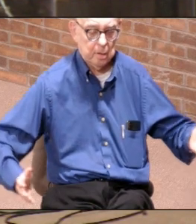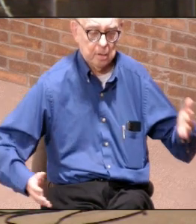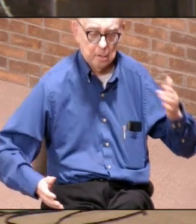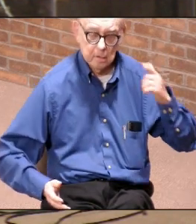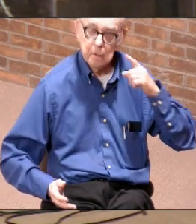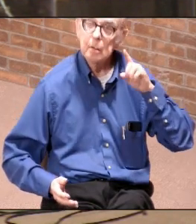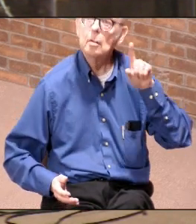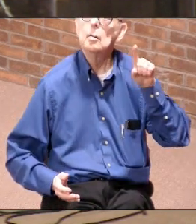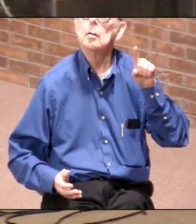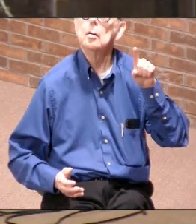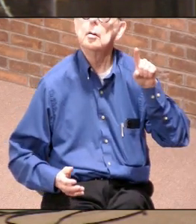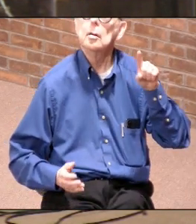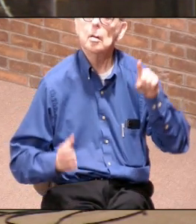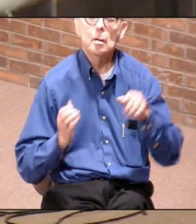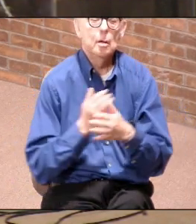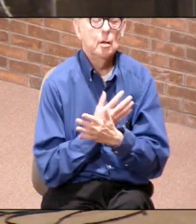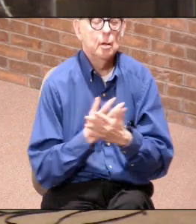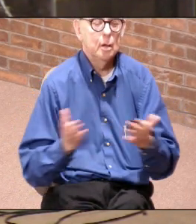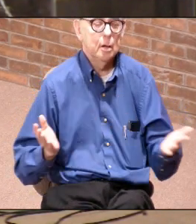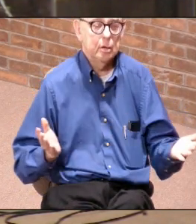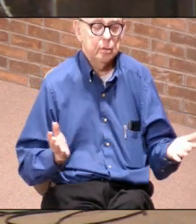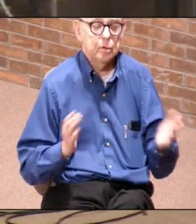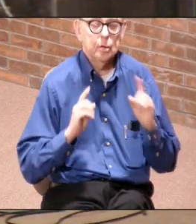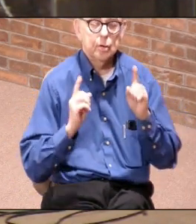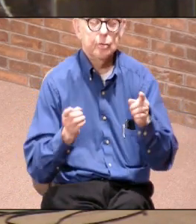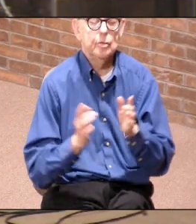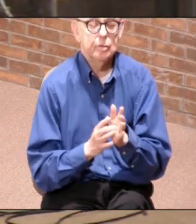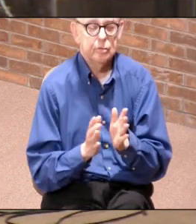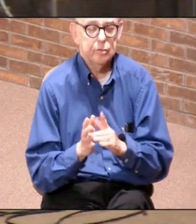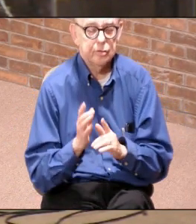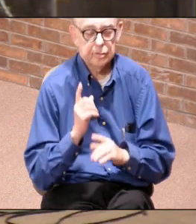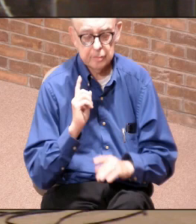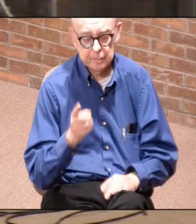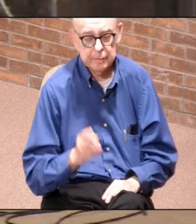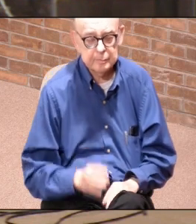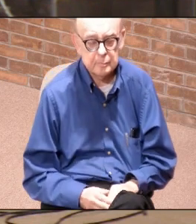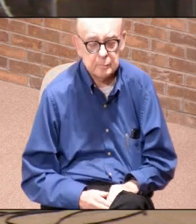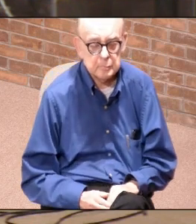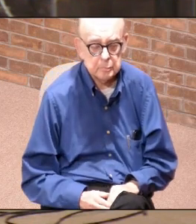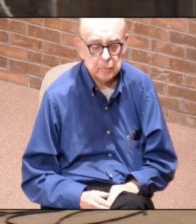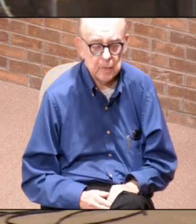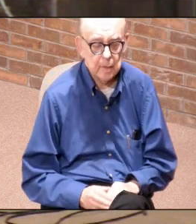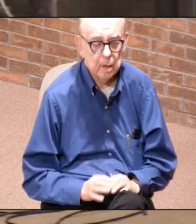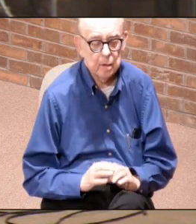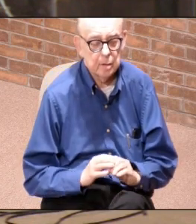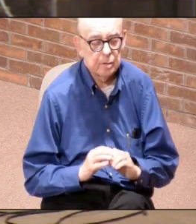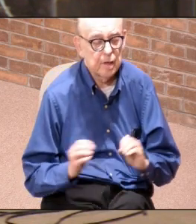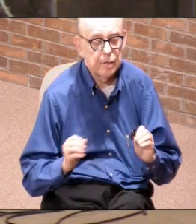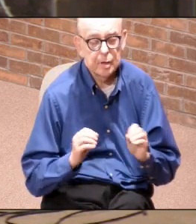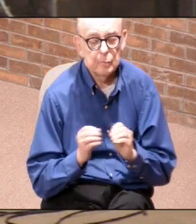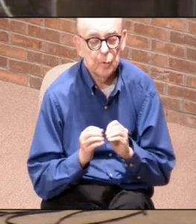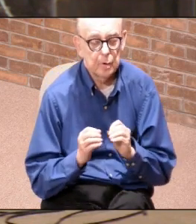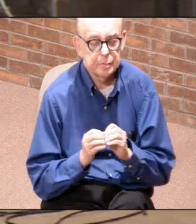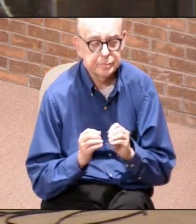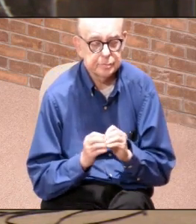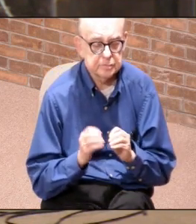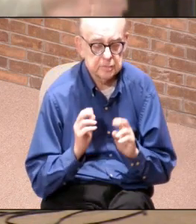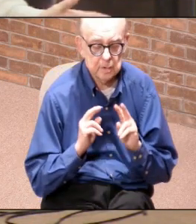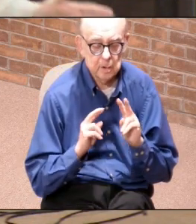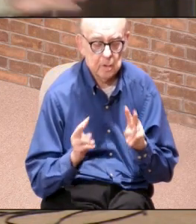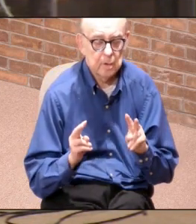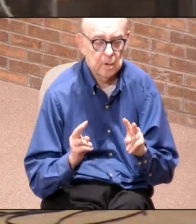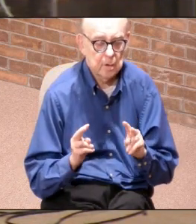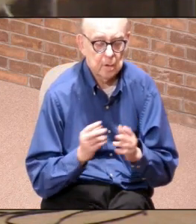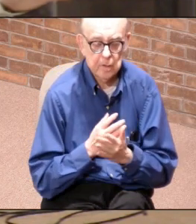head pointed towards the sky, everything flows to Him and goes out. No other thing. You can look